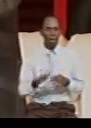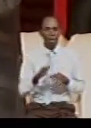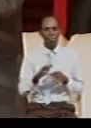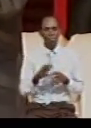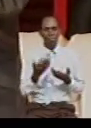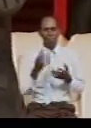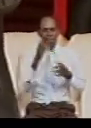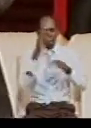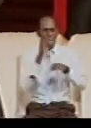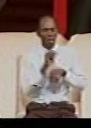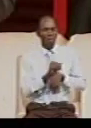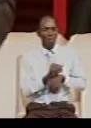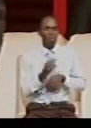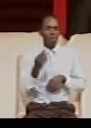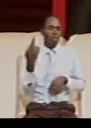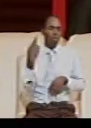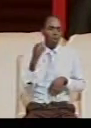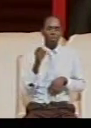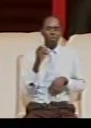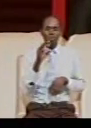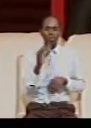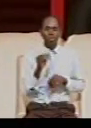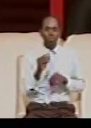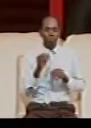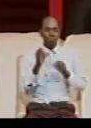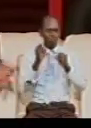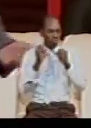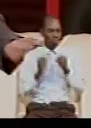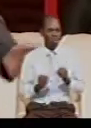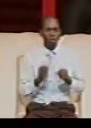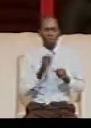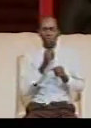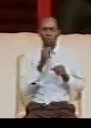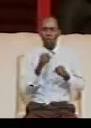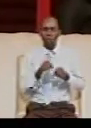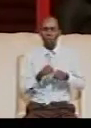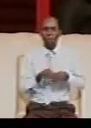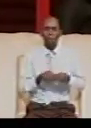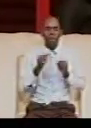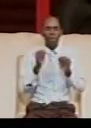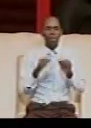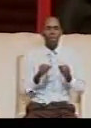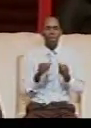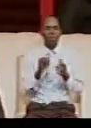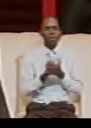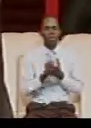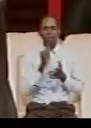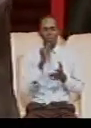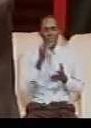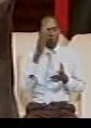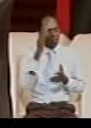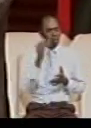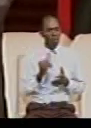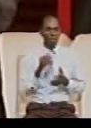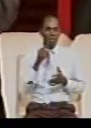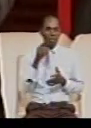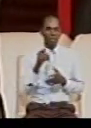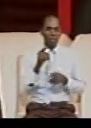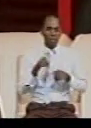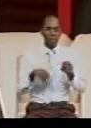so strong and they're unbreakable, that's why I cannot stand. It says,